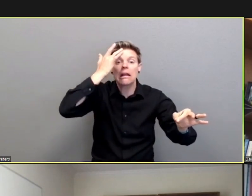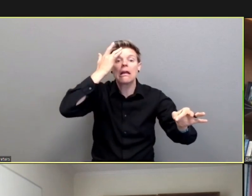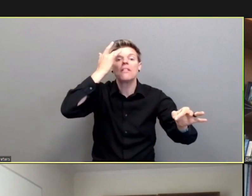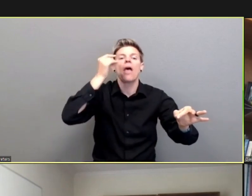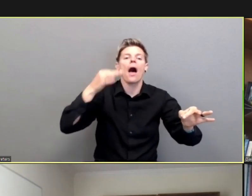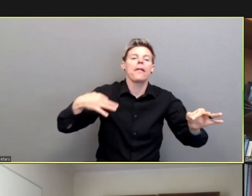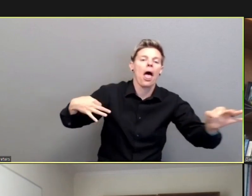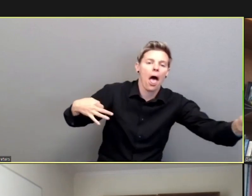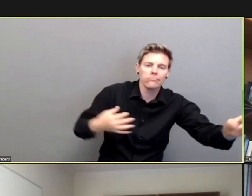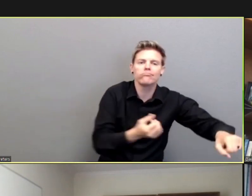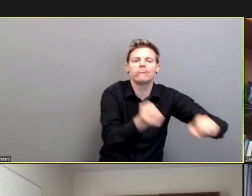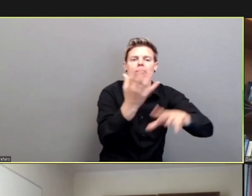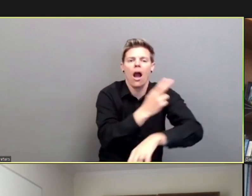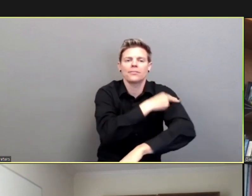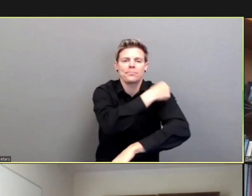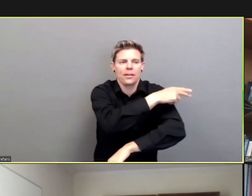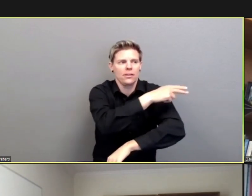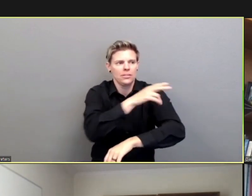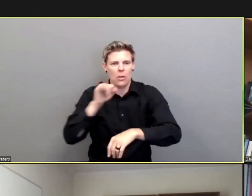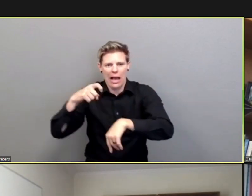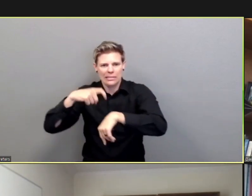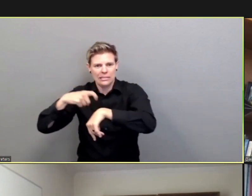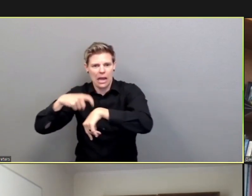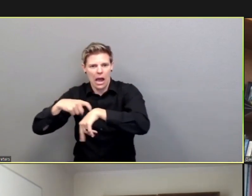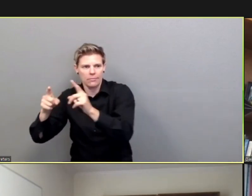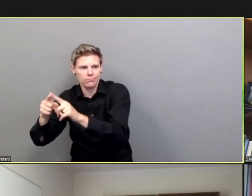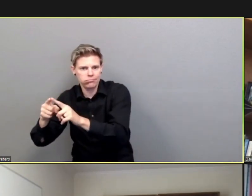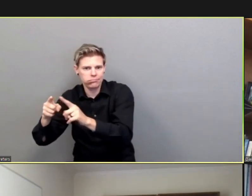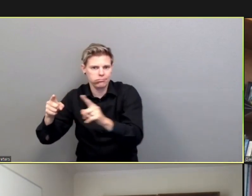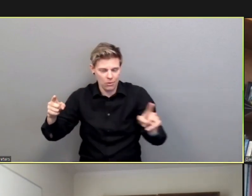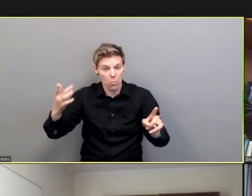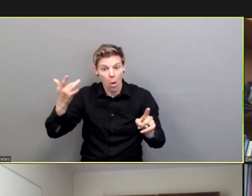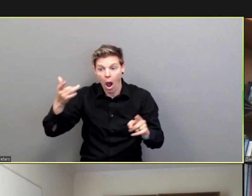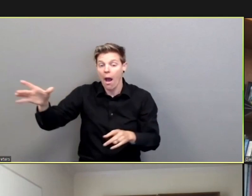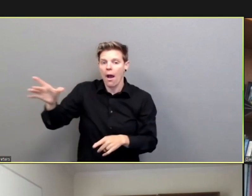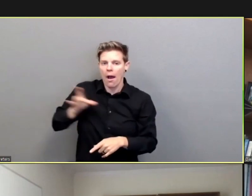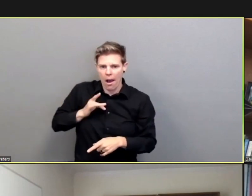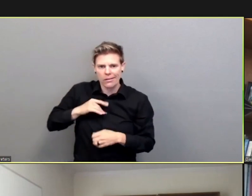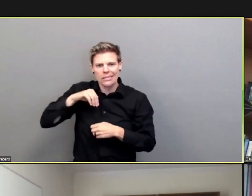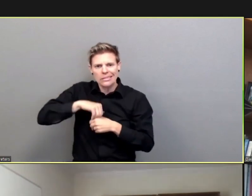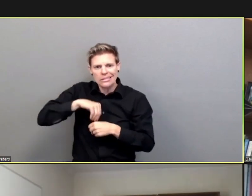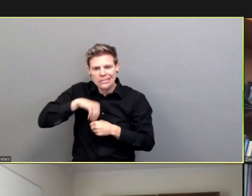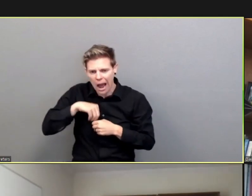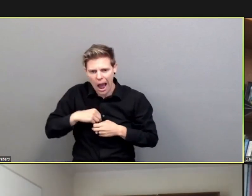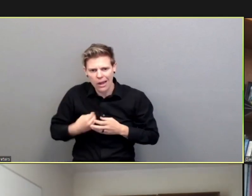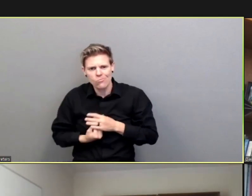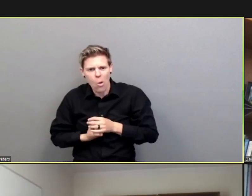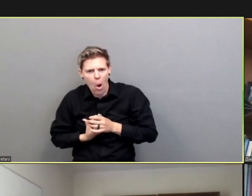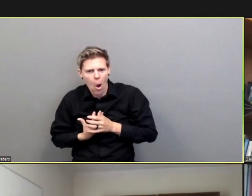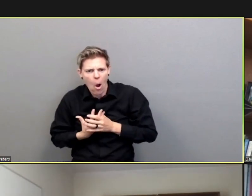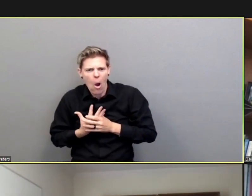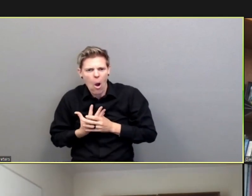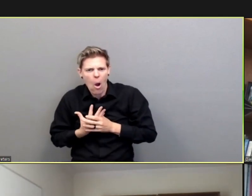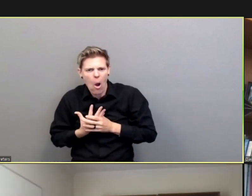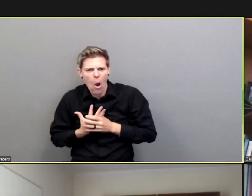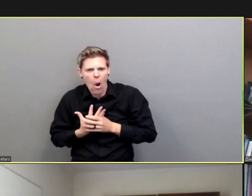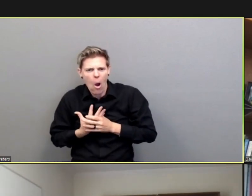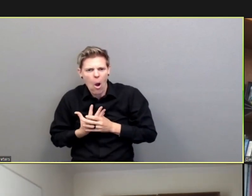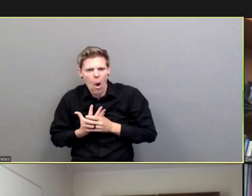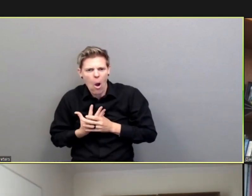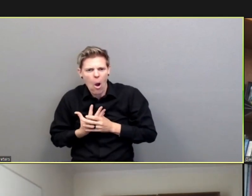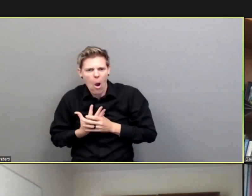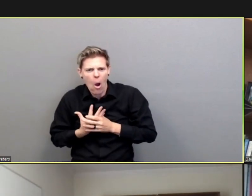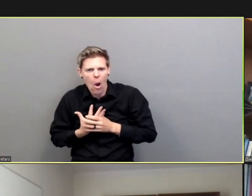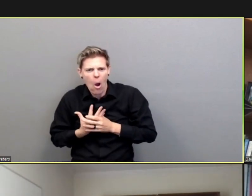an incubation period that we have to wait through, and then folks have to seek a test, and then we can pick up what's